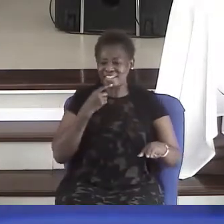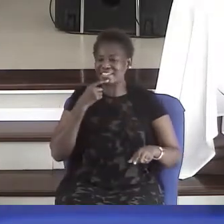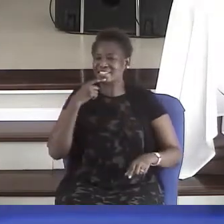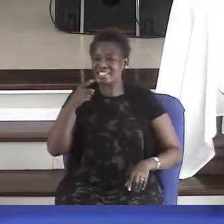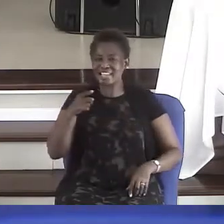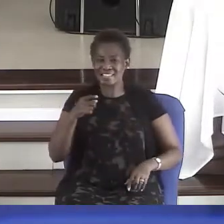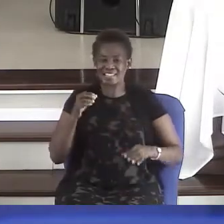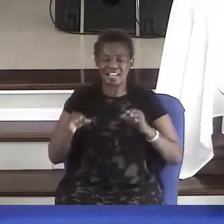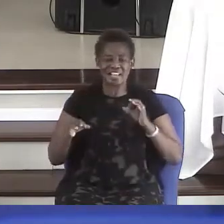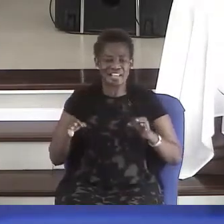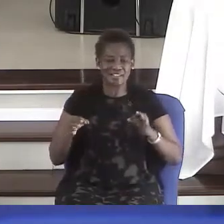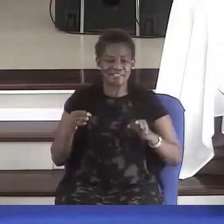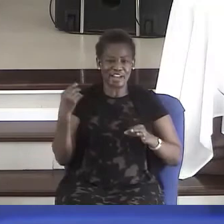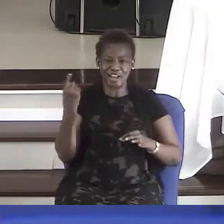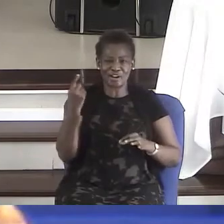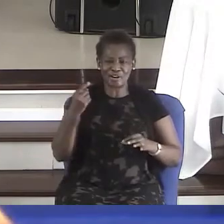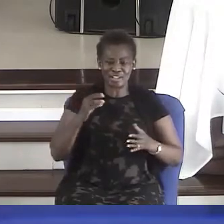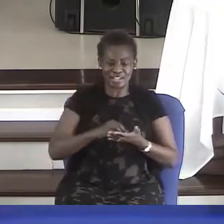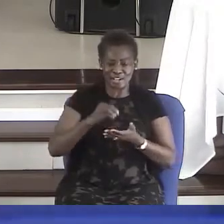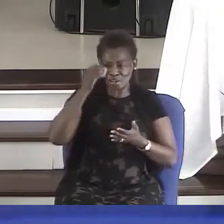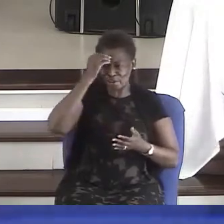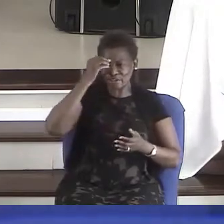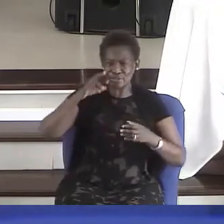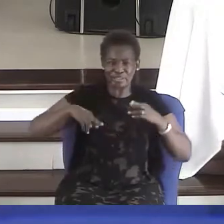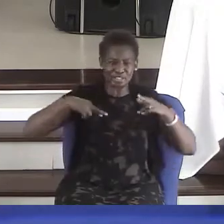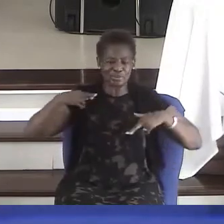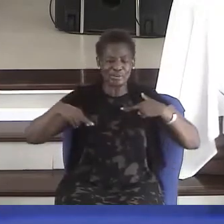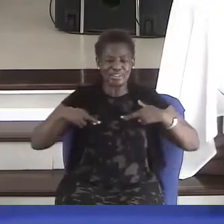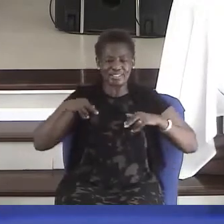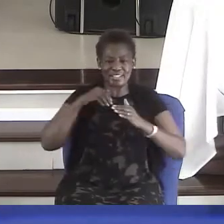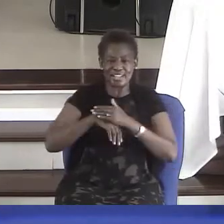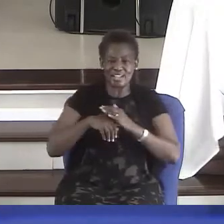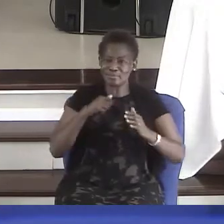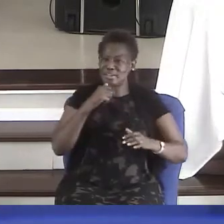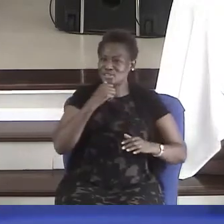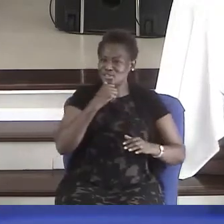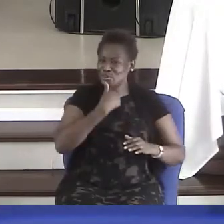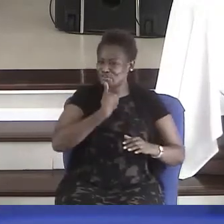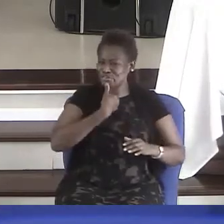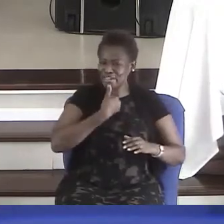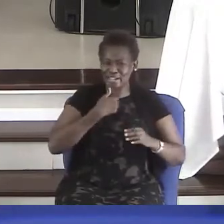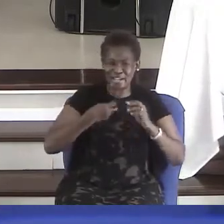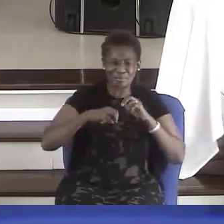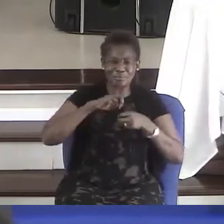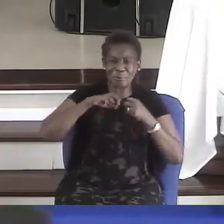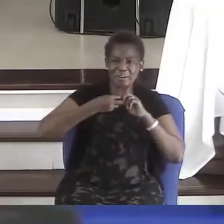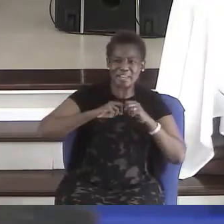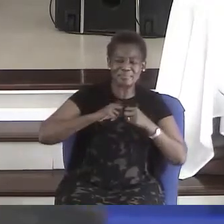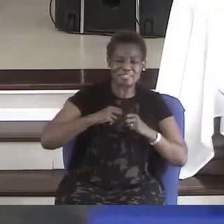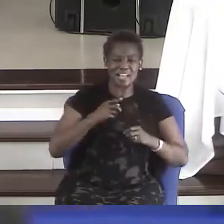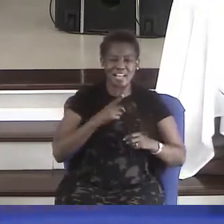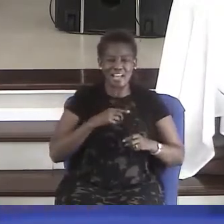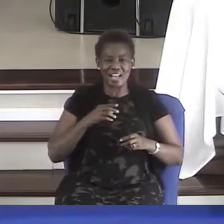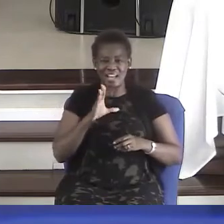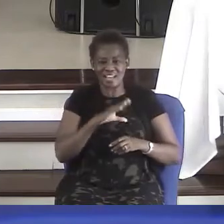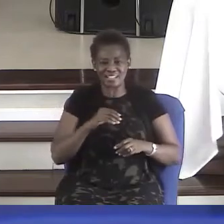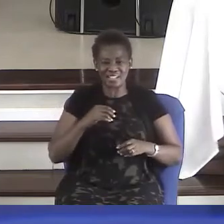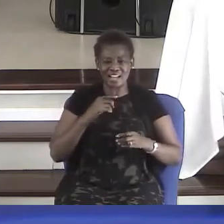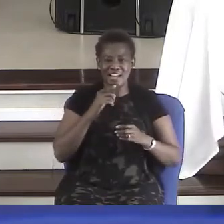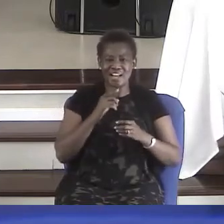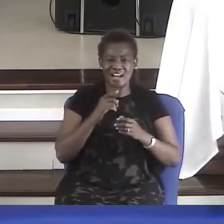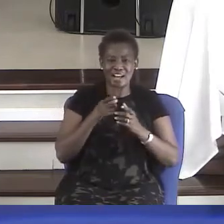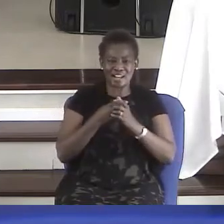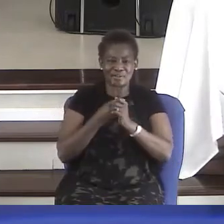rejoice in my suffering and my tribulation, and if I run well to the winning post, it is